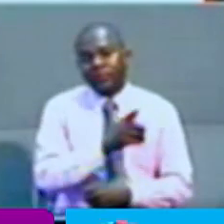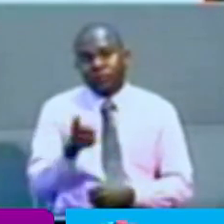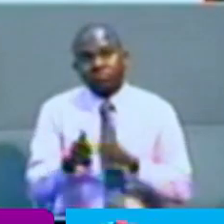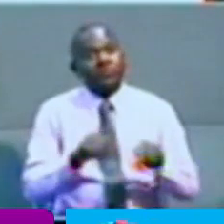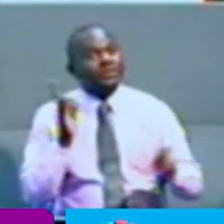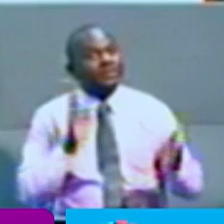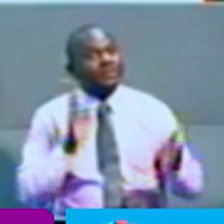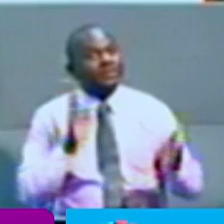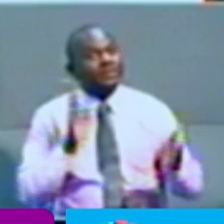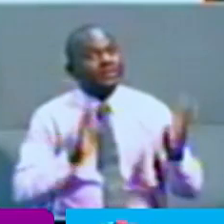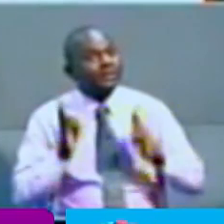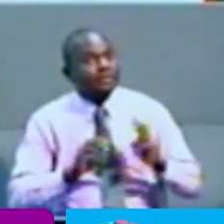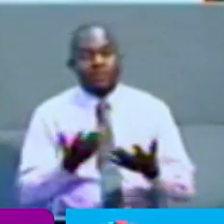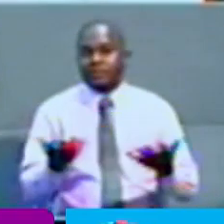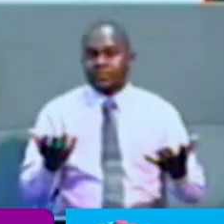people listened,